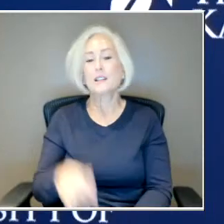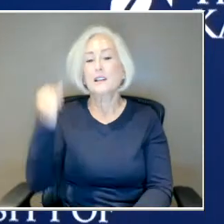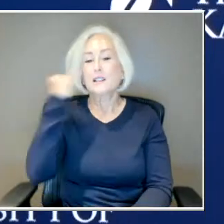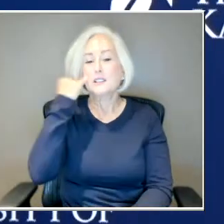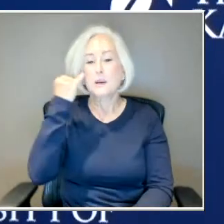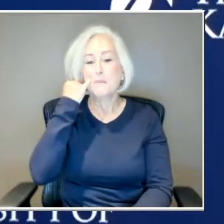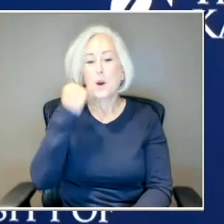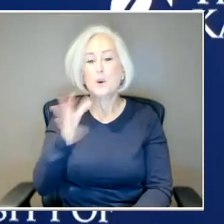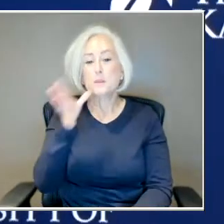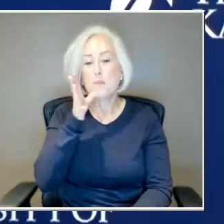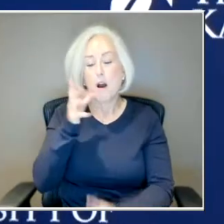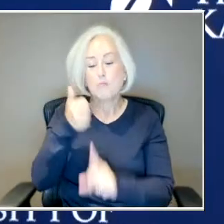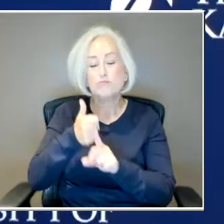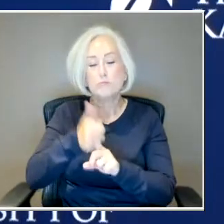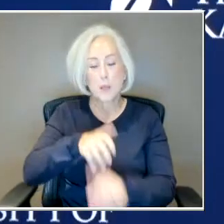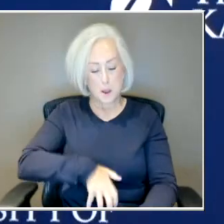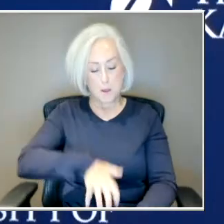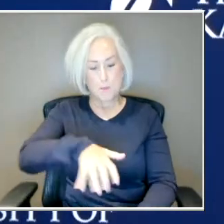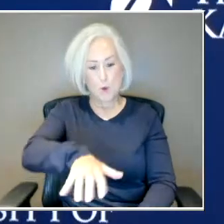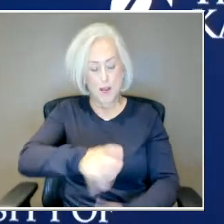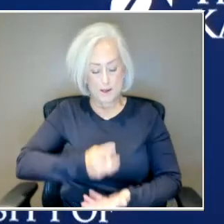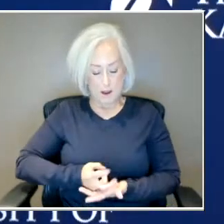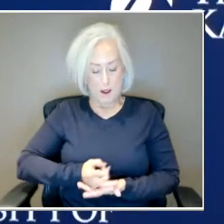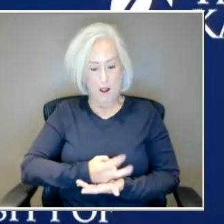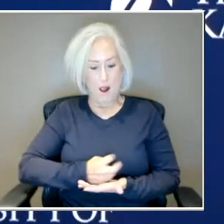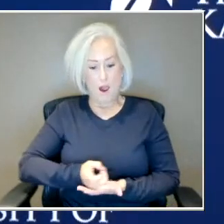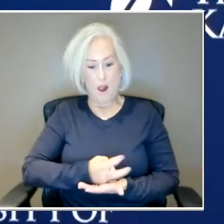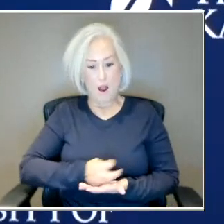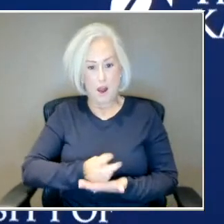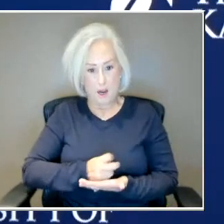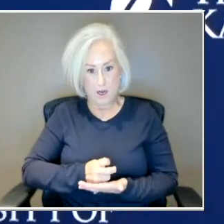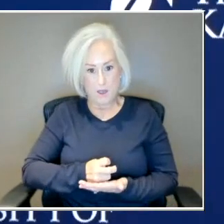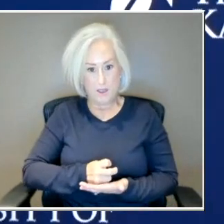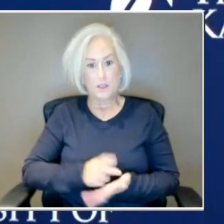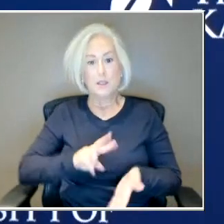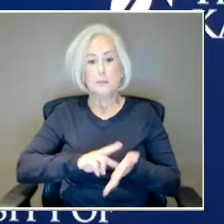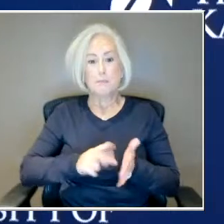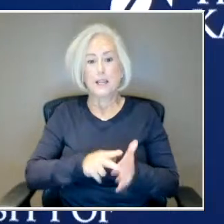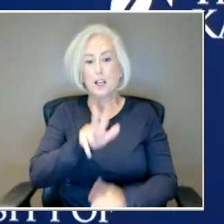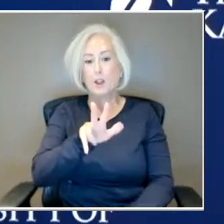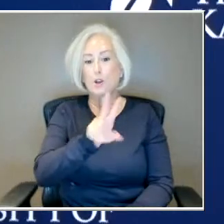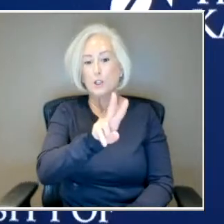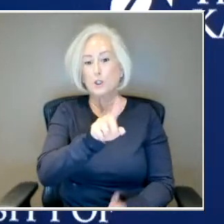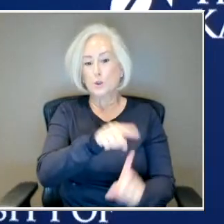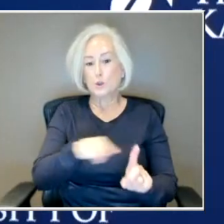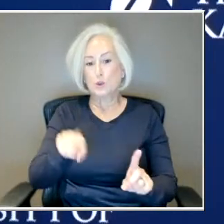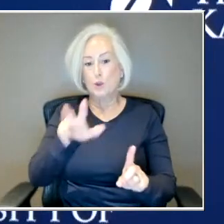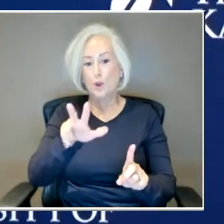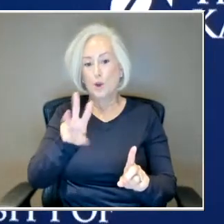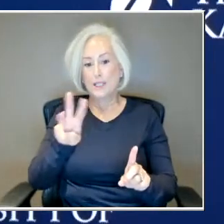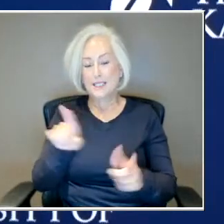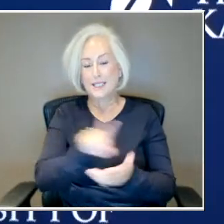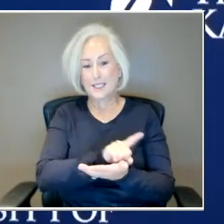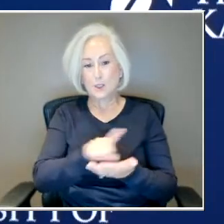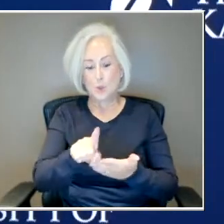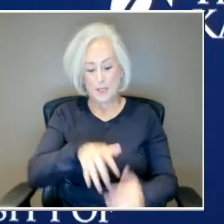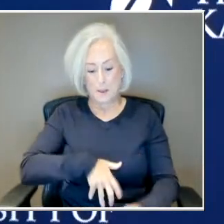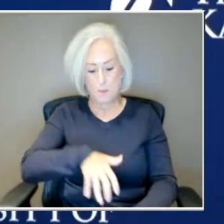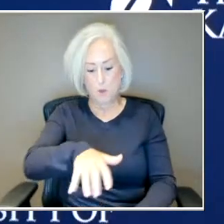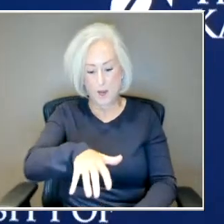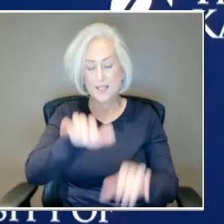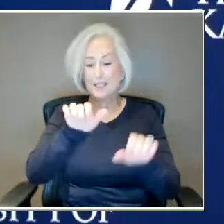is pregnant, mothers between 32 and 36 weeks of pregnancy can get